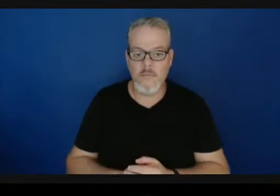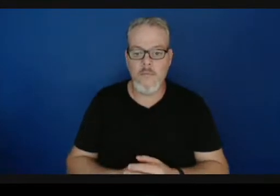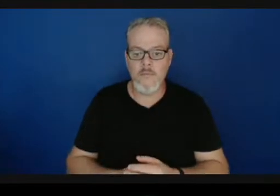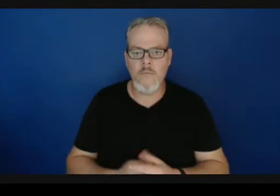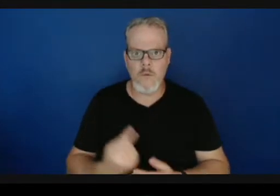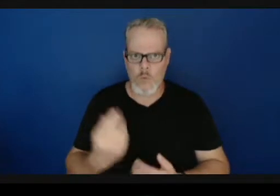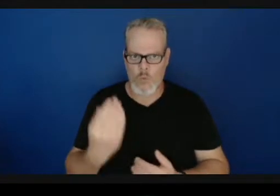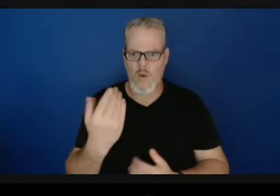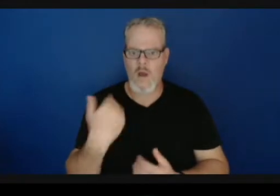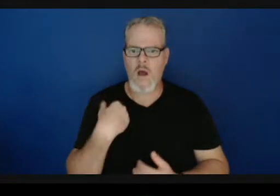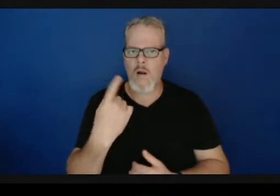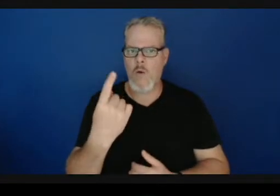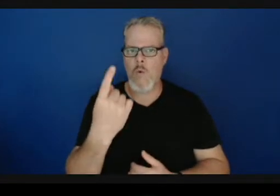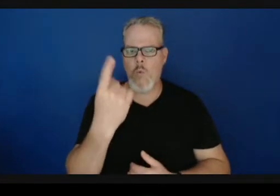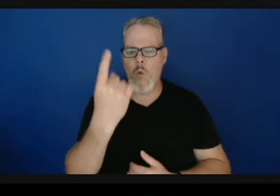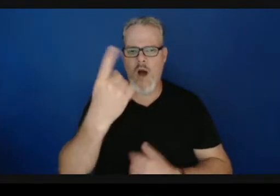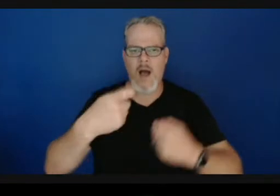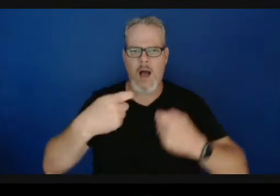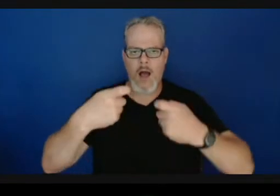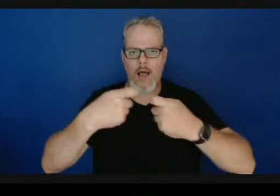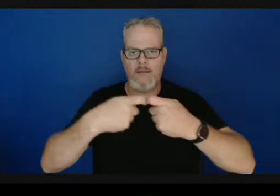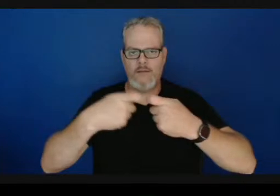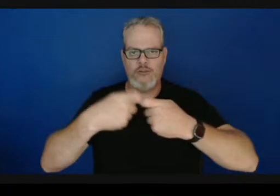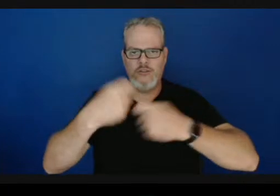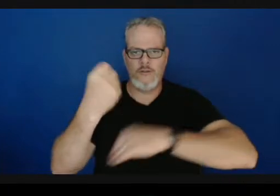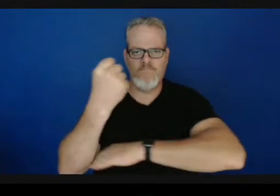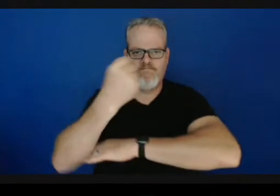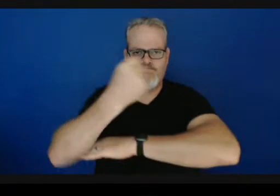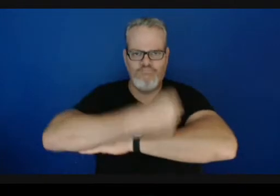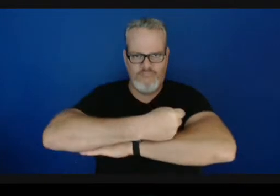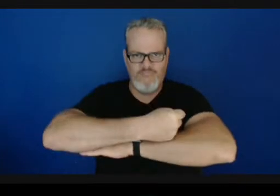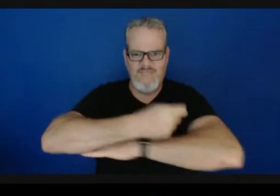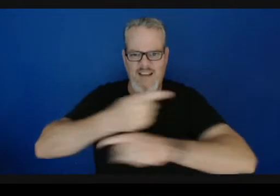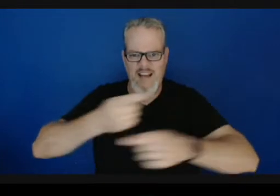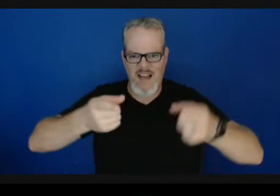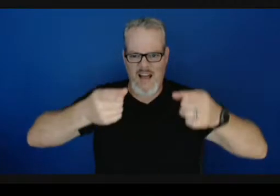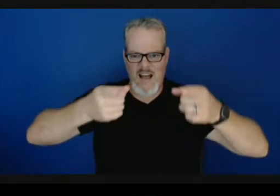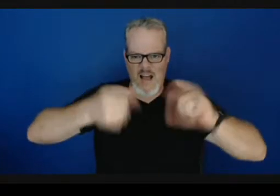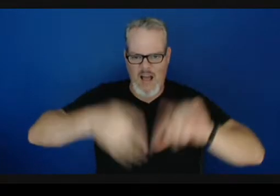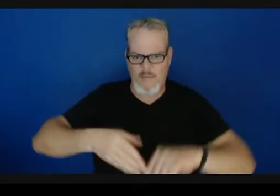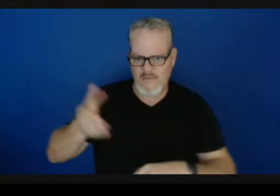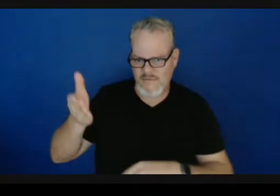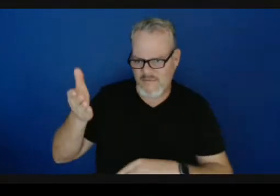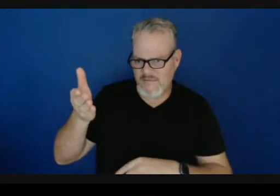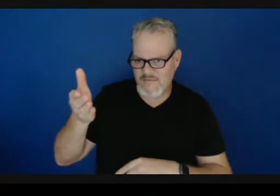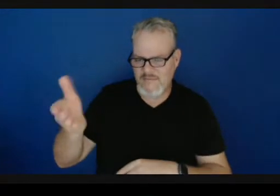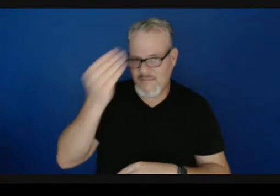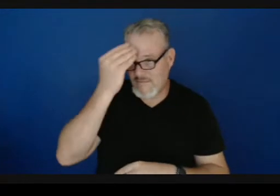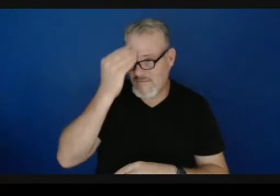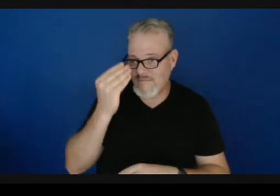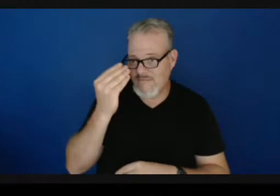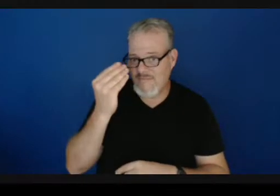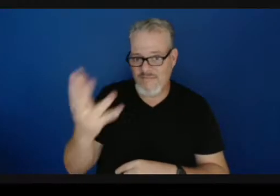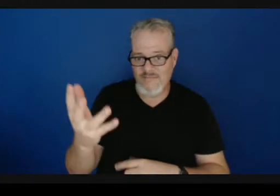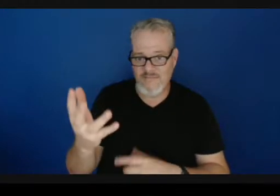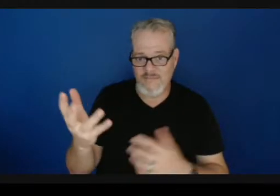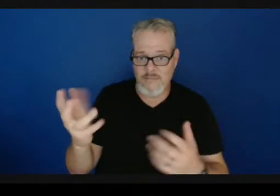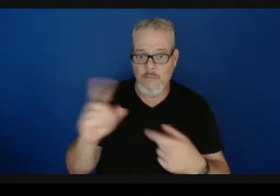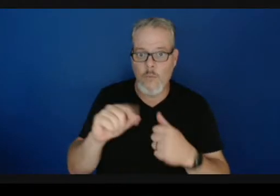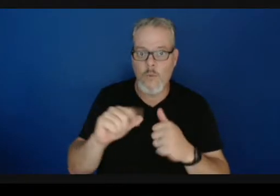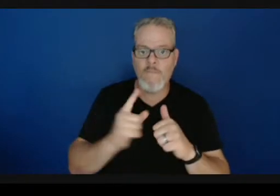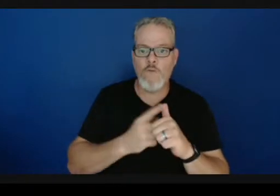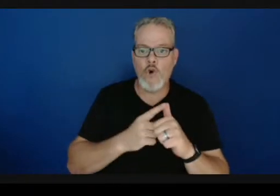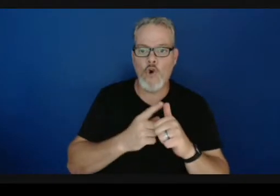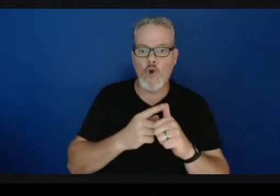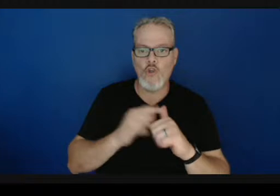occurred on Monday, which the USGS also issued a couple of information statements about. Our first one was earlier in